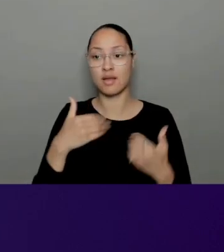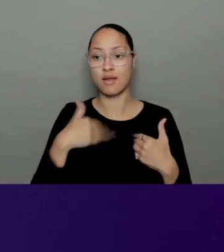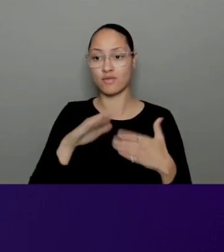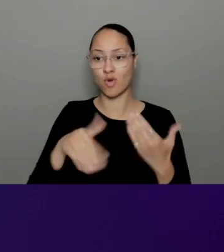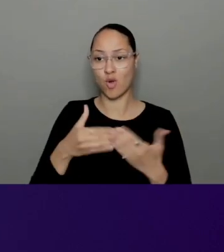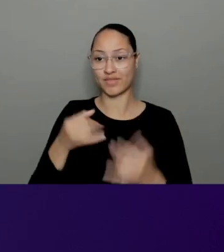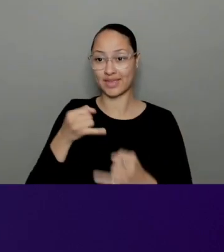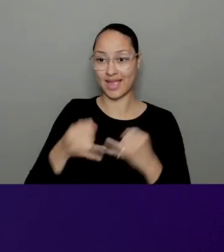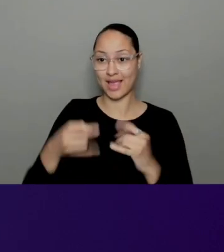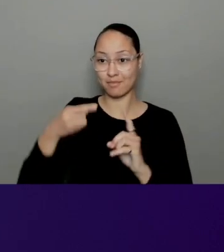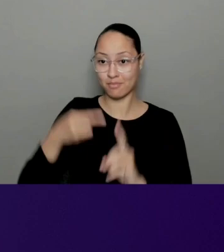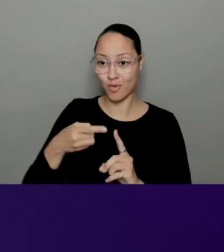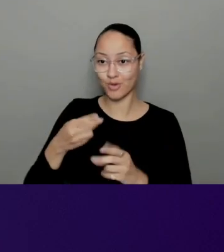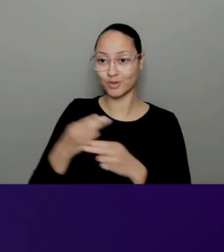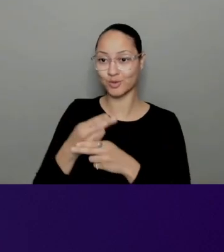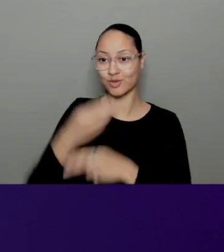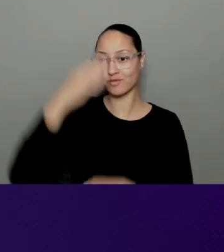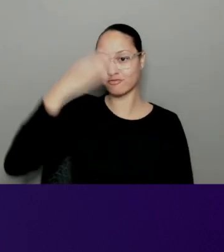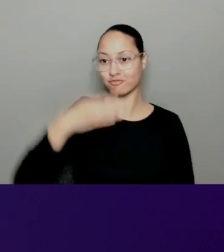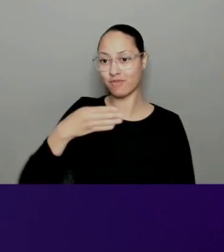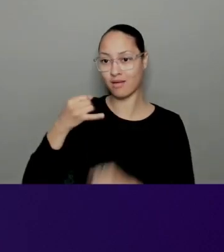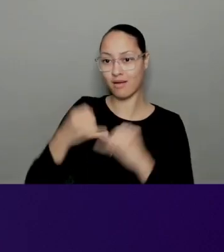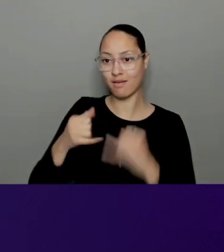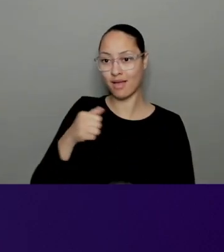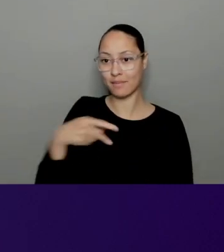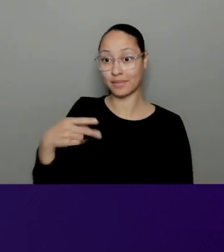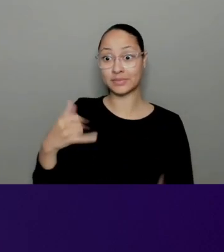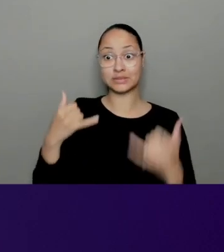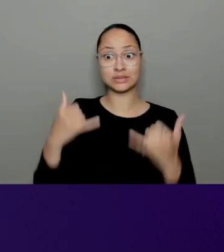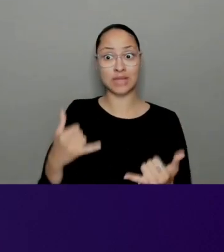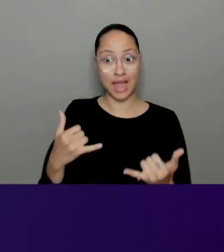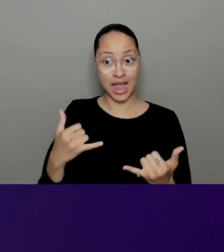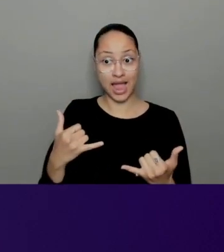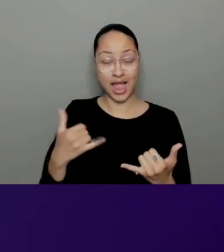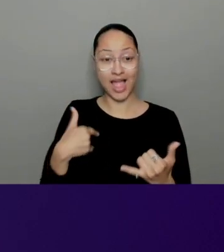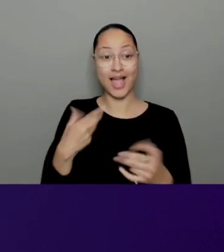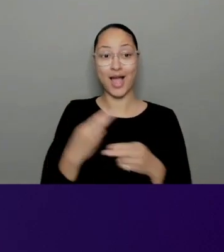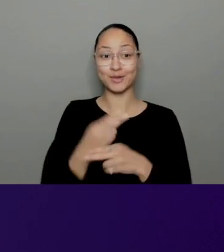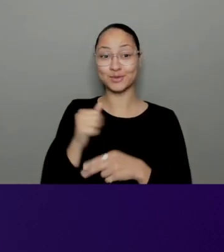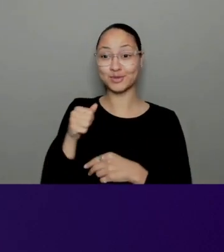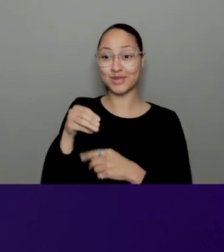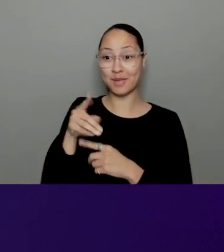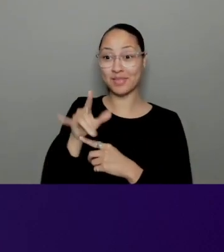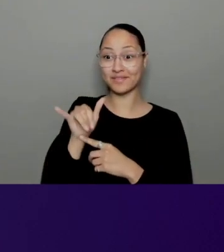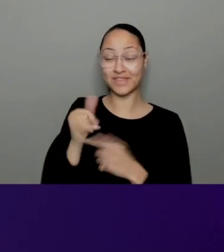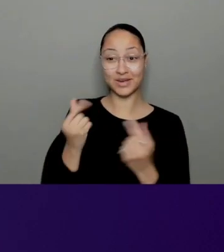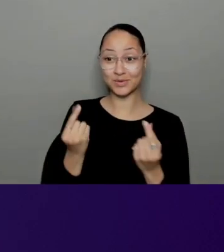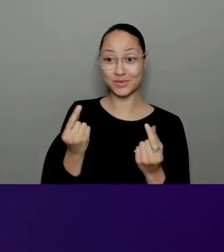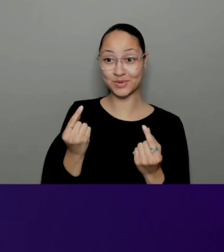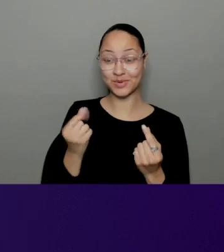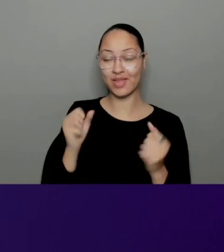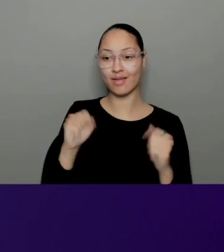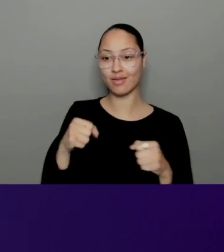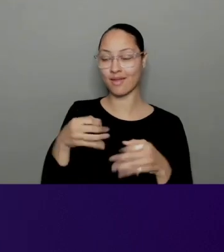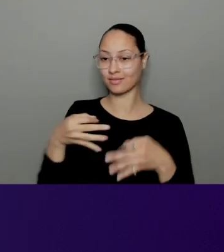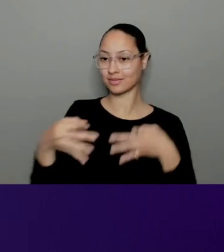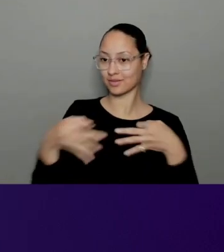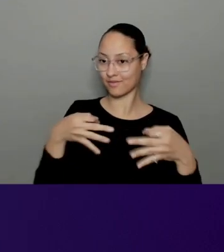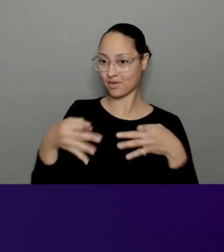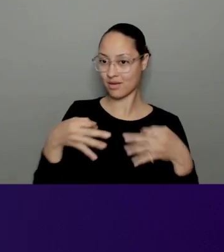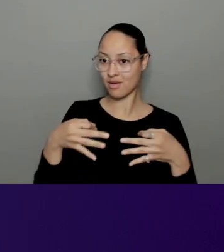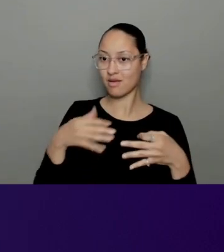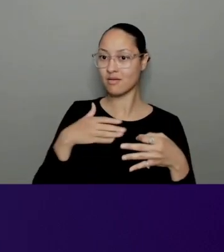front-end applications. But now with Amplify, what I could do is I could define my backend